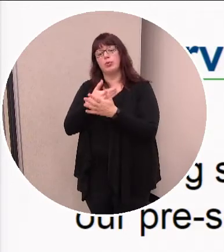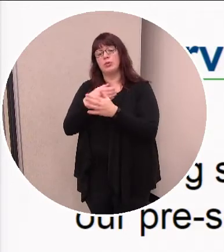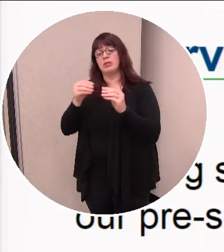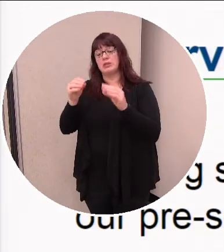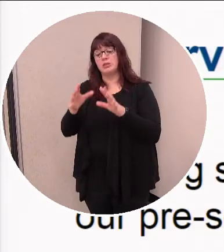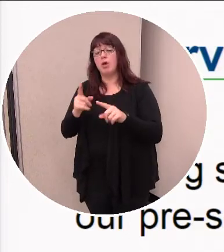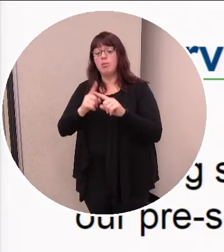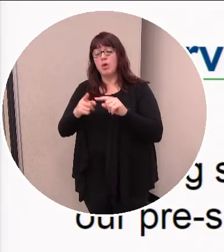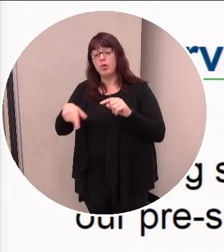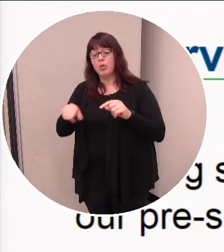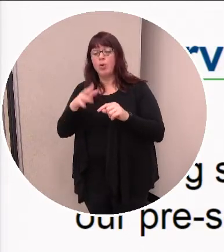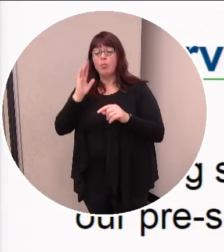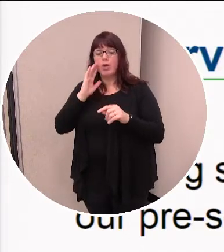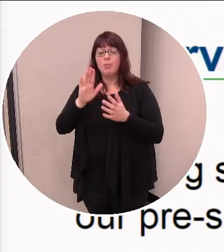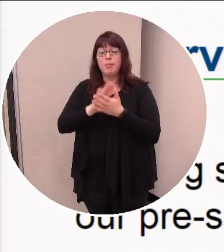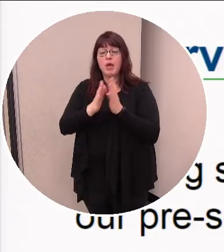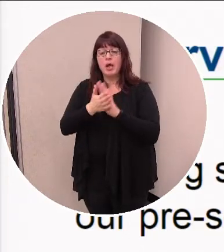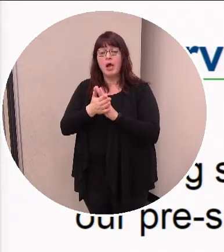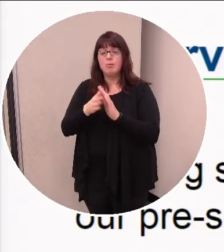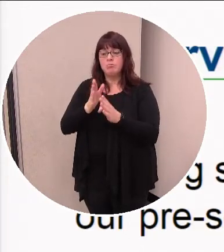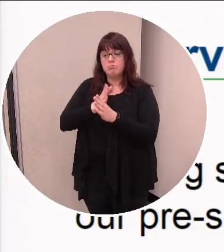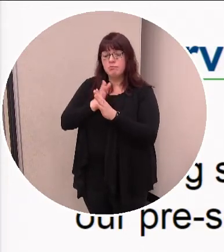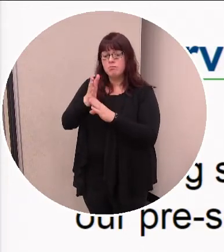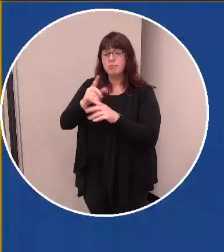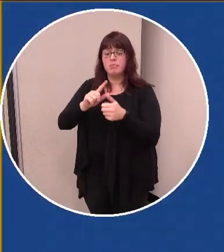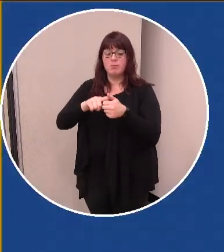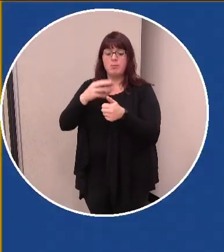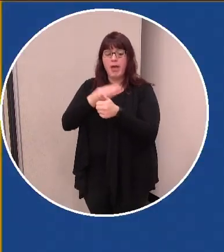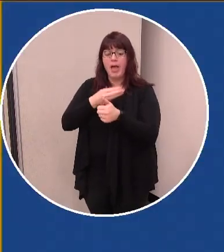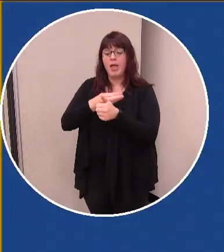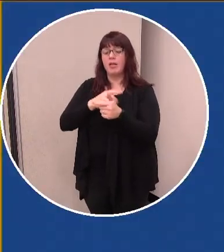We'll work with them in the area of math, English, French, etc.